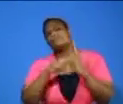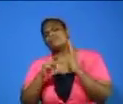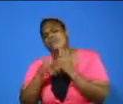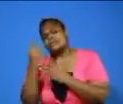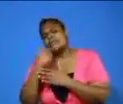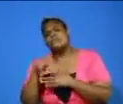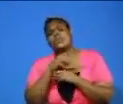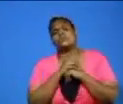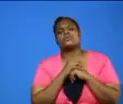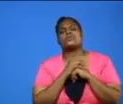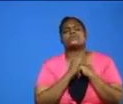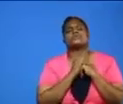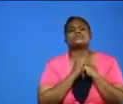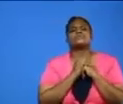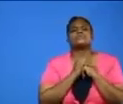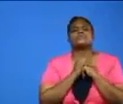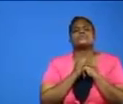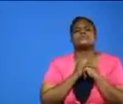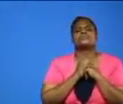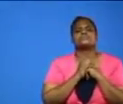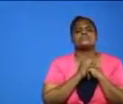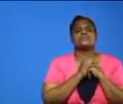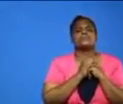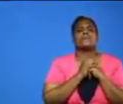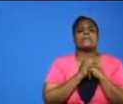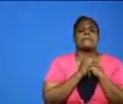you. It is from the